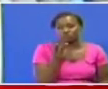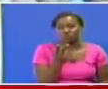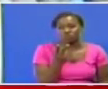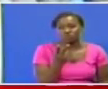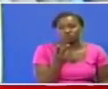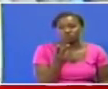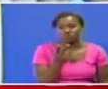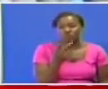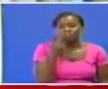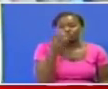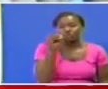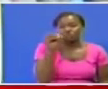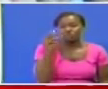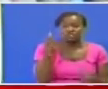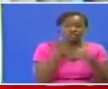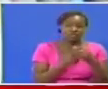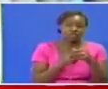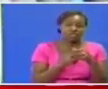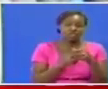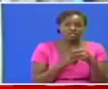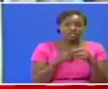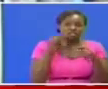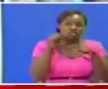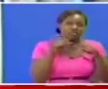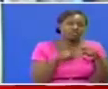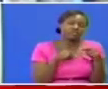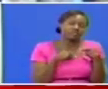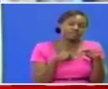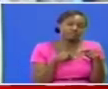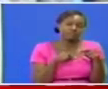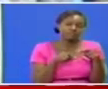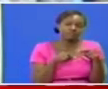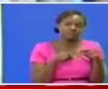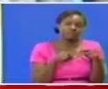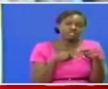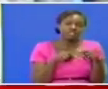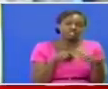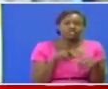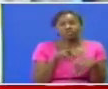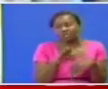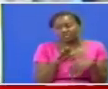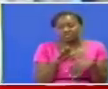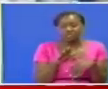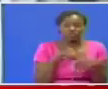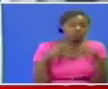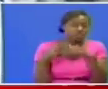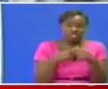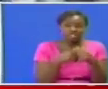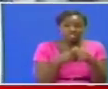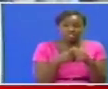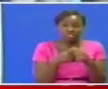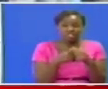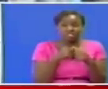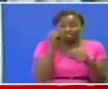in 2007, we were divided. We went and faced Kibaki divided. We were